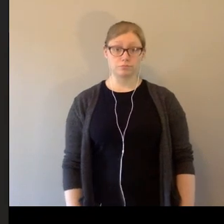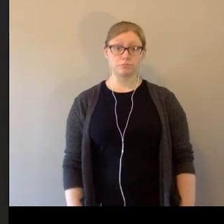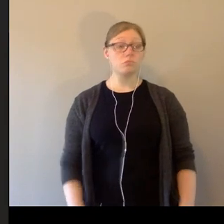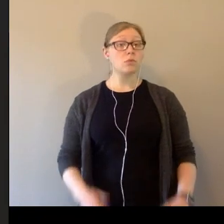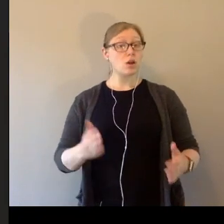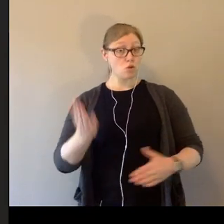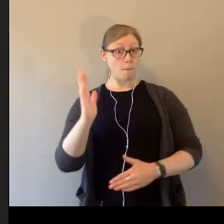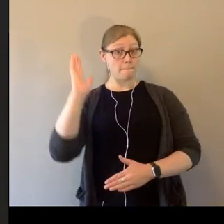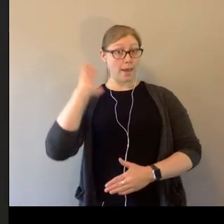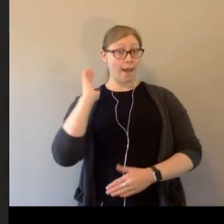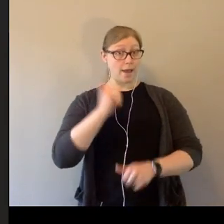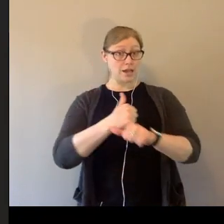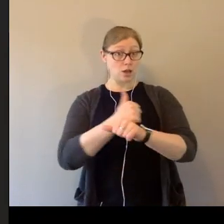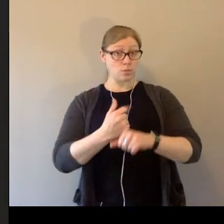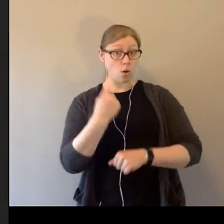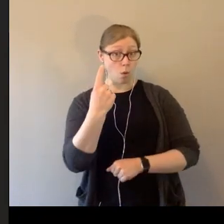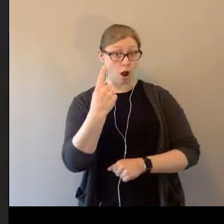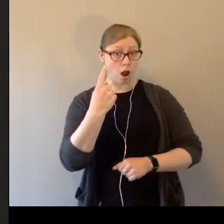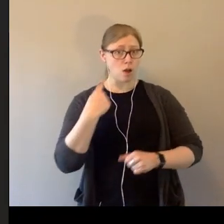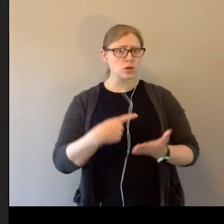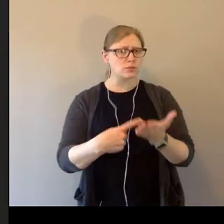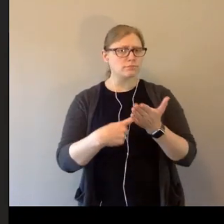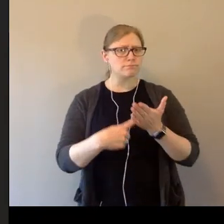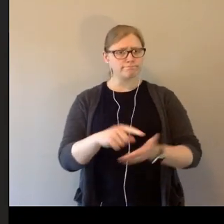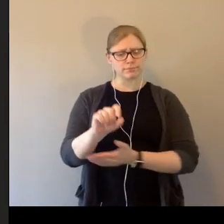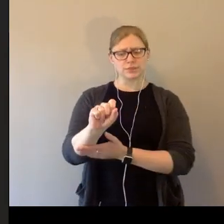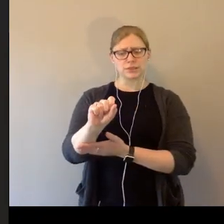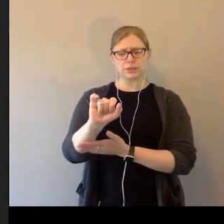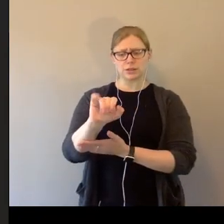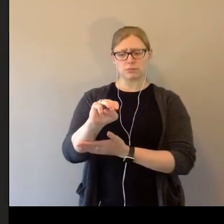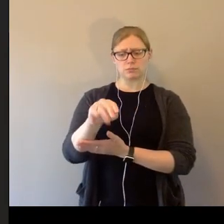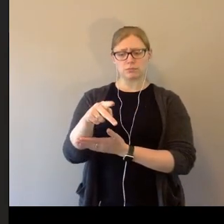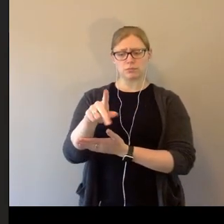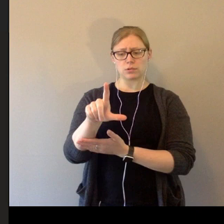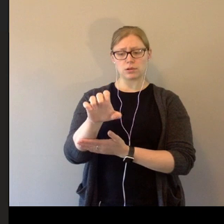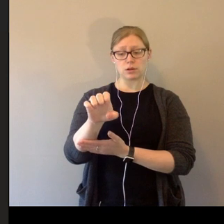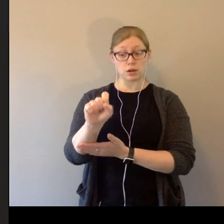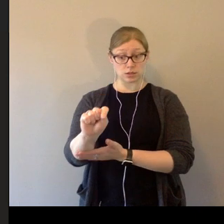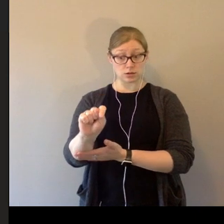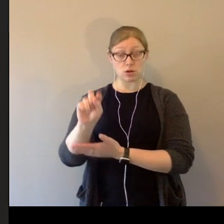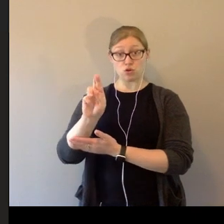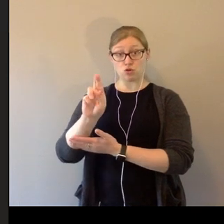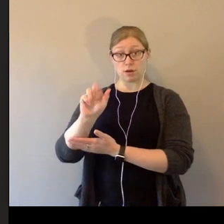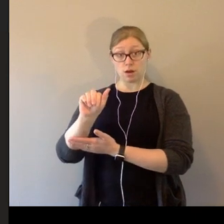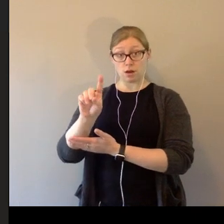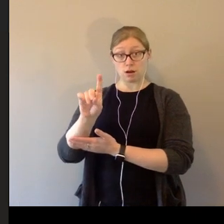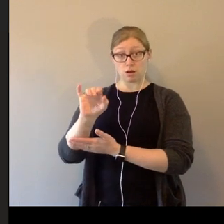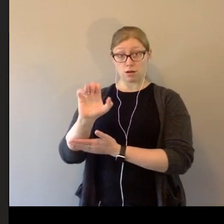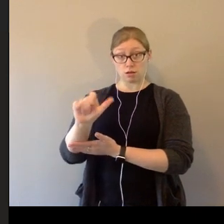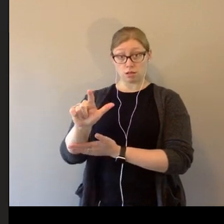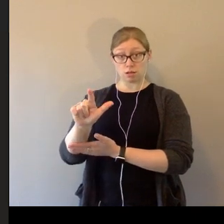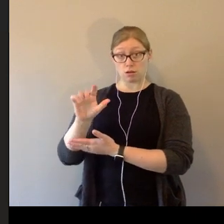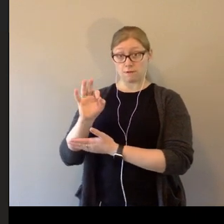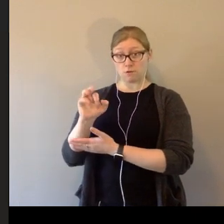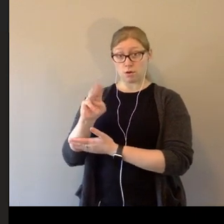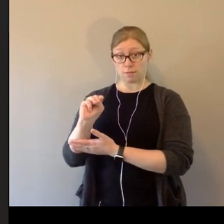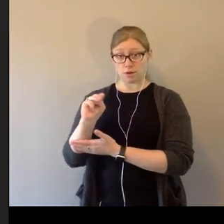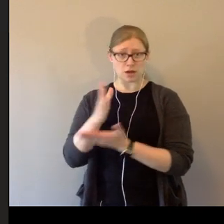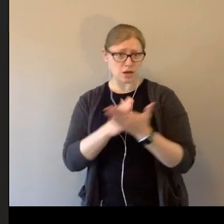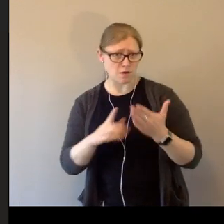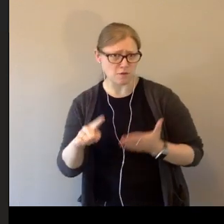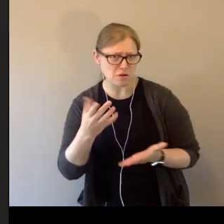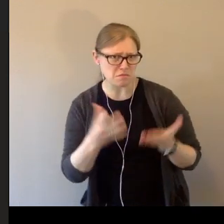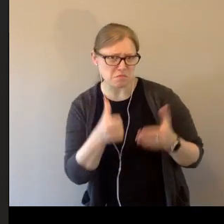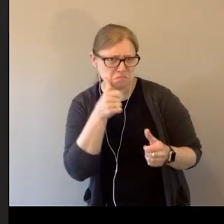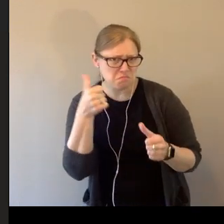So in Algebra 1, we talked about simplest radical form. Now, some of you may or may not remember it very well because it's something that